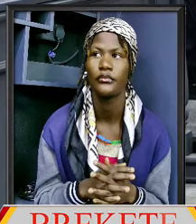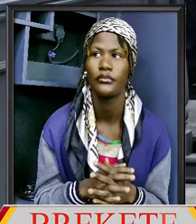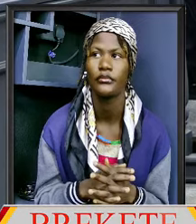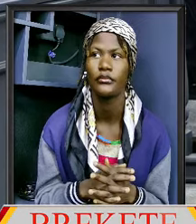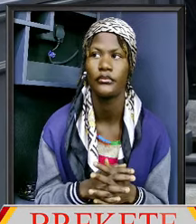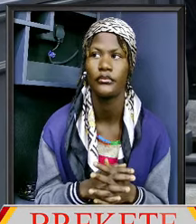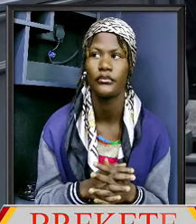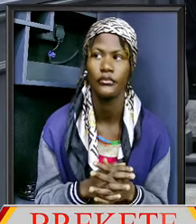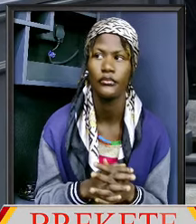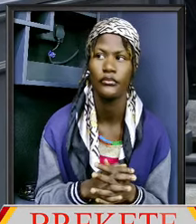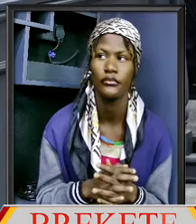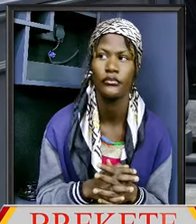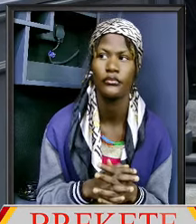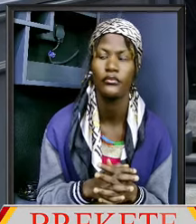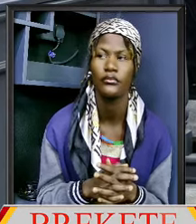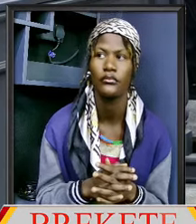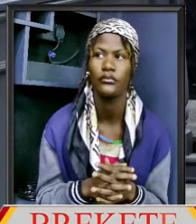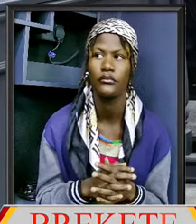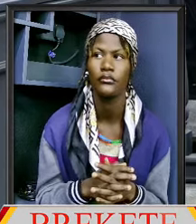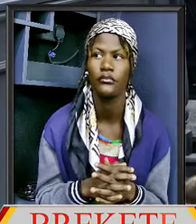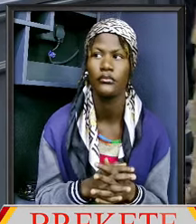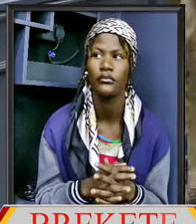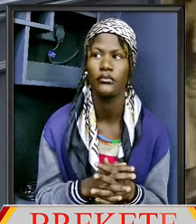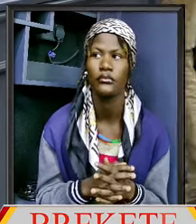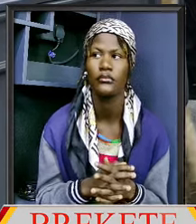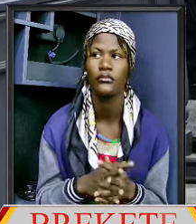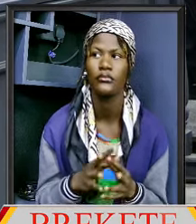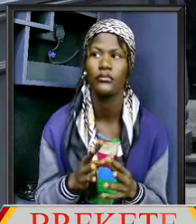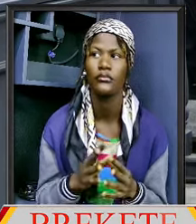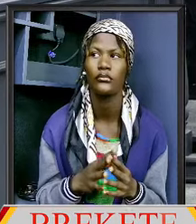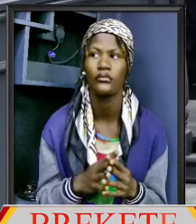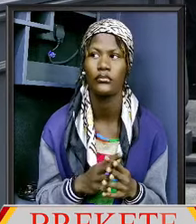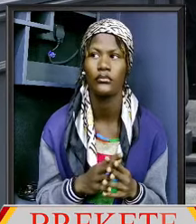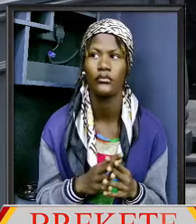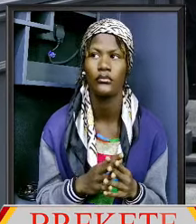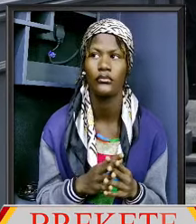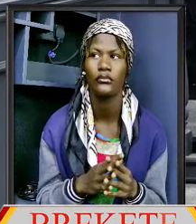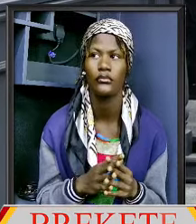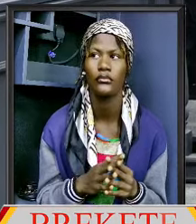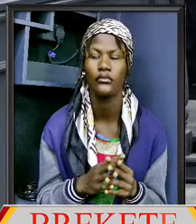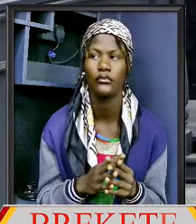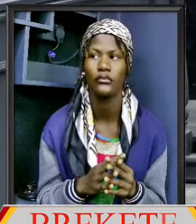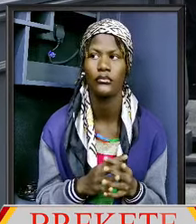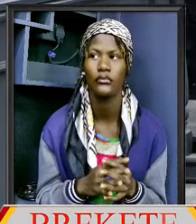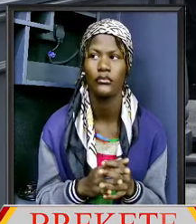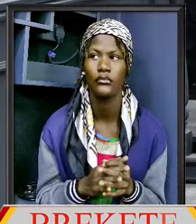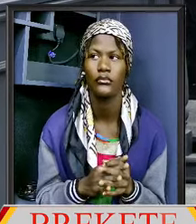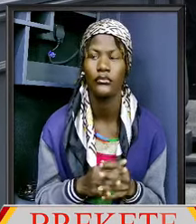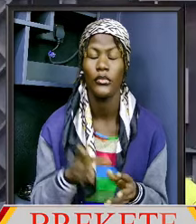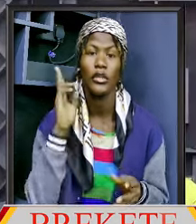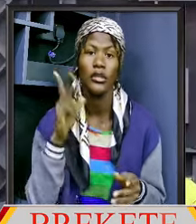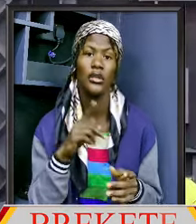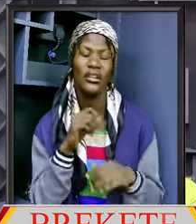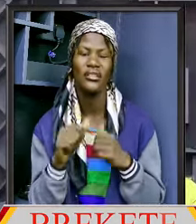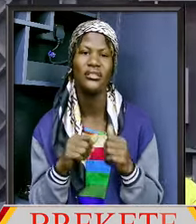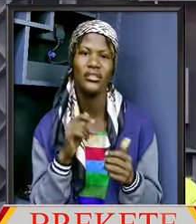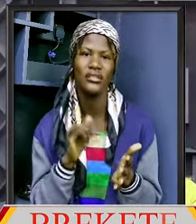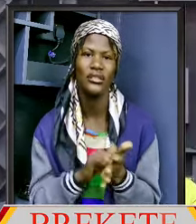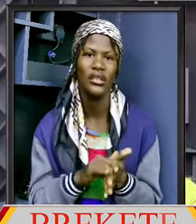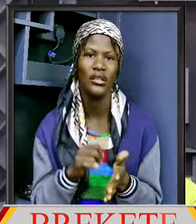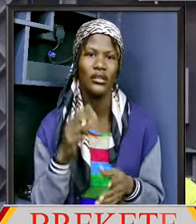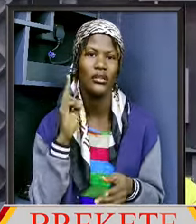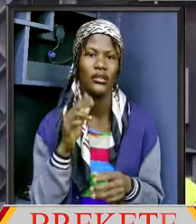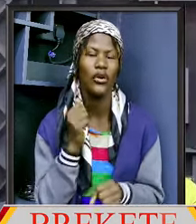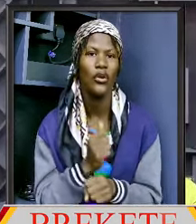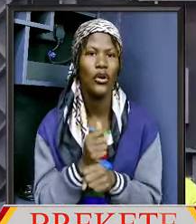studio. No. Any representative day for studio? No, sir. Okay. He alleged that he worked with